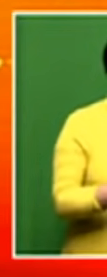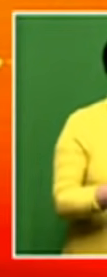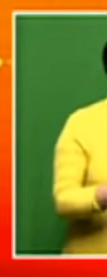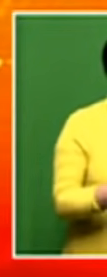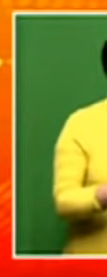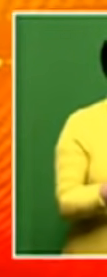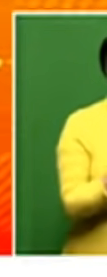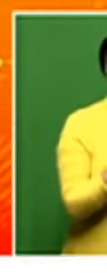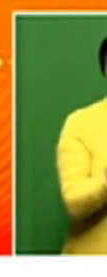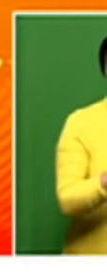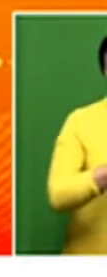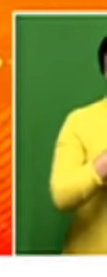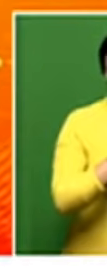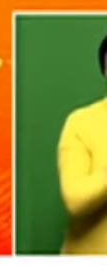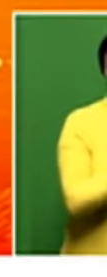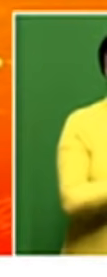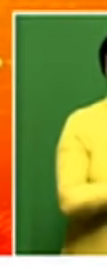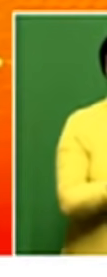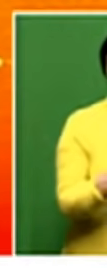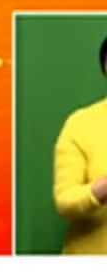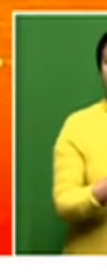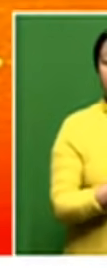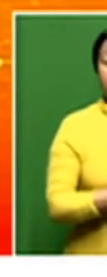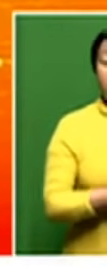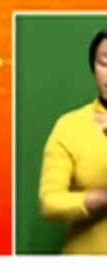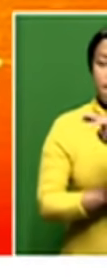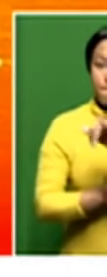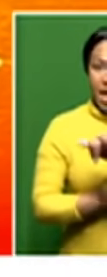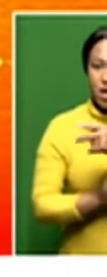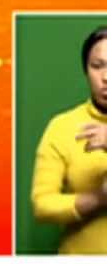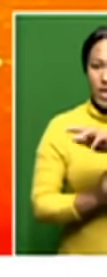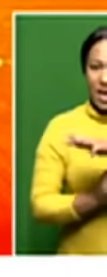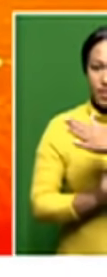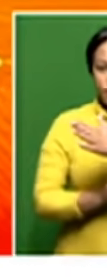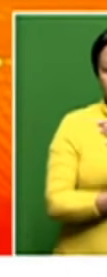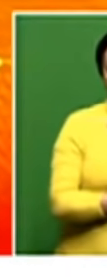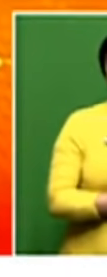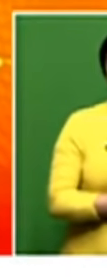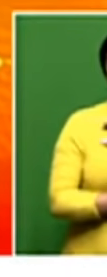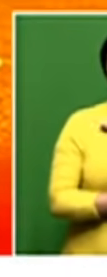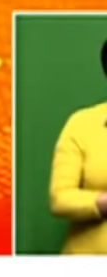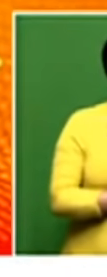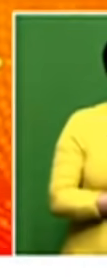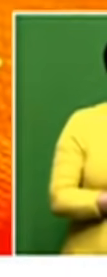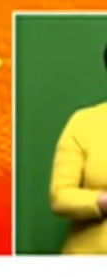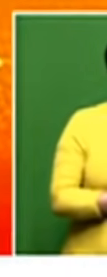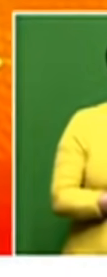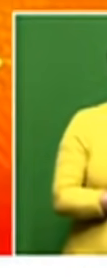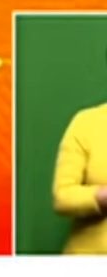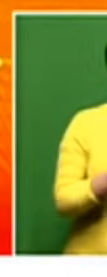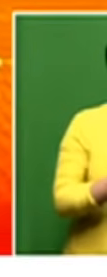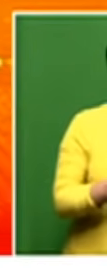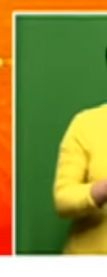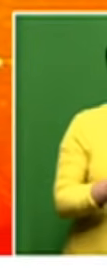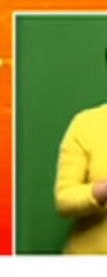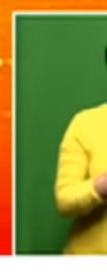cans. The products being recalled were produced between the 1st of May 2019 and the 5th of May 2021. It says most of the